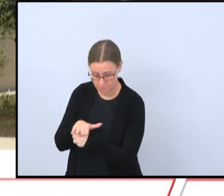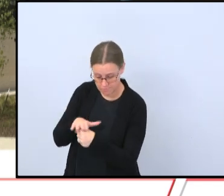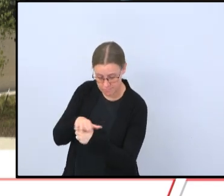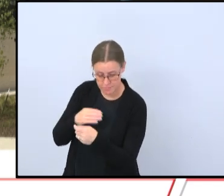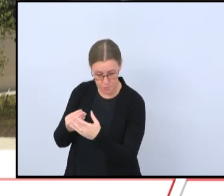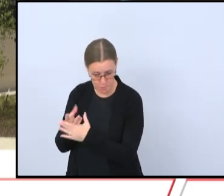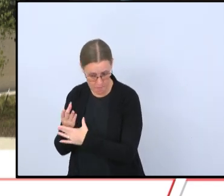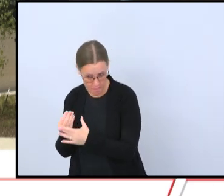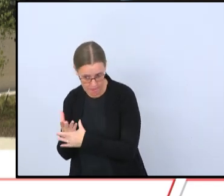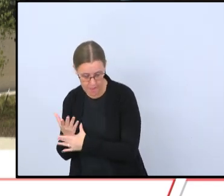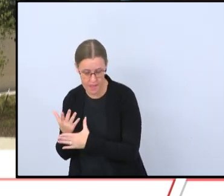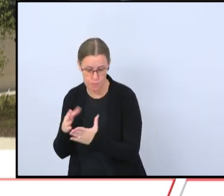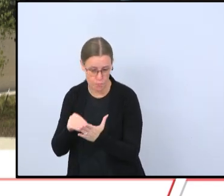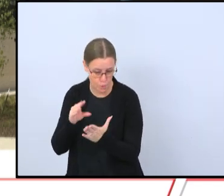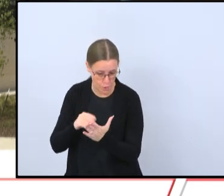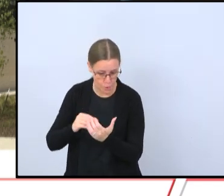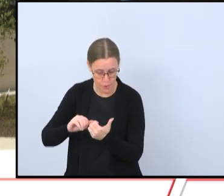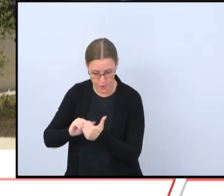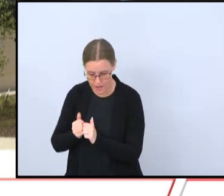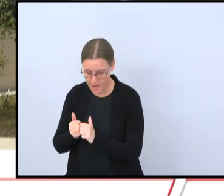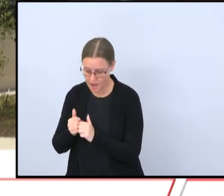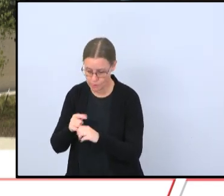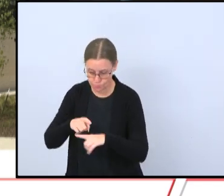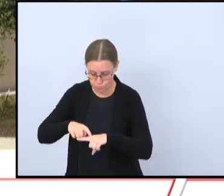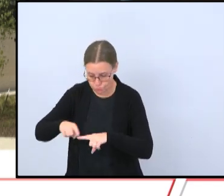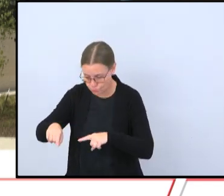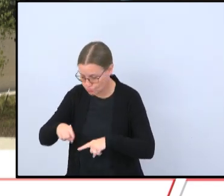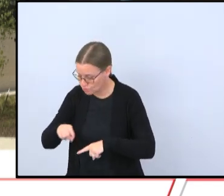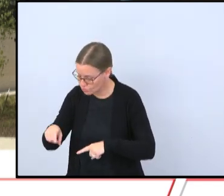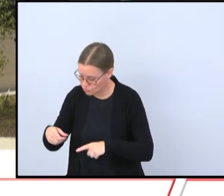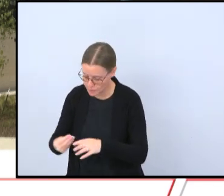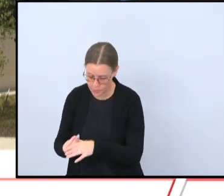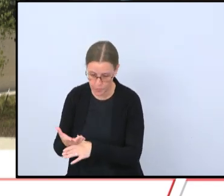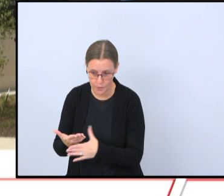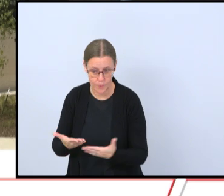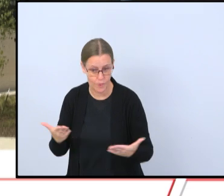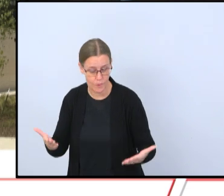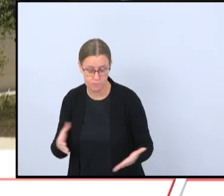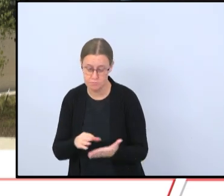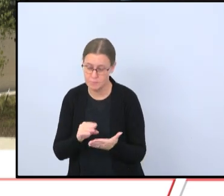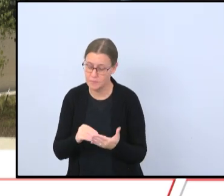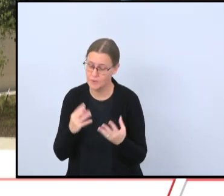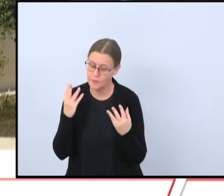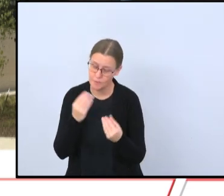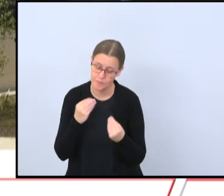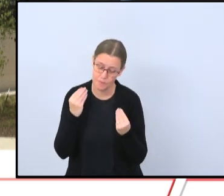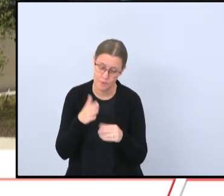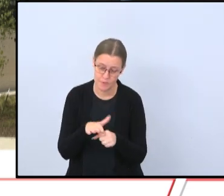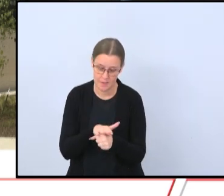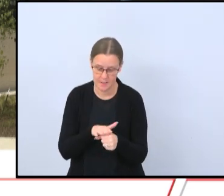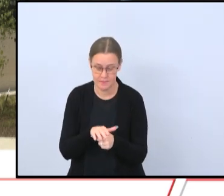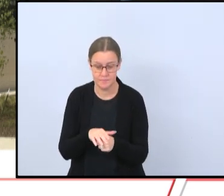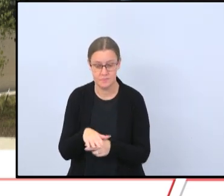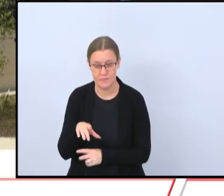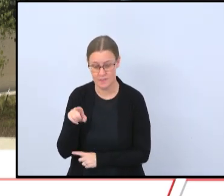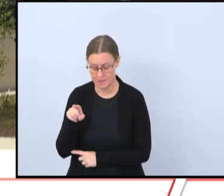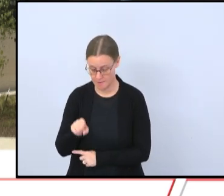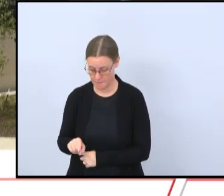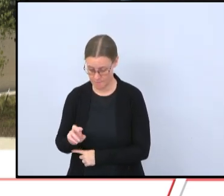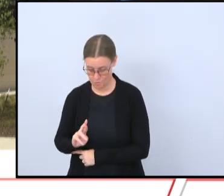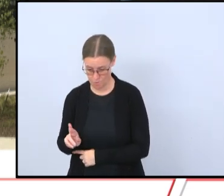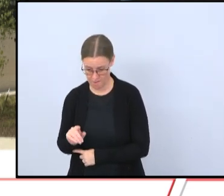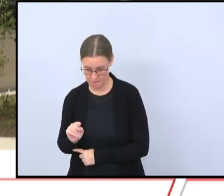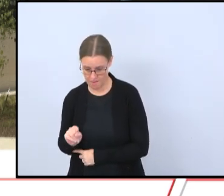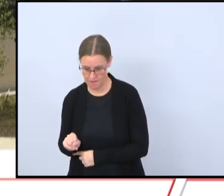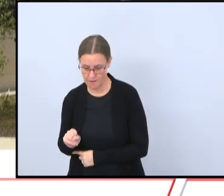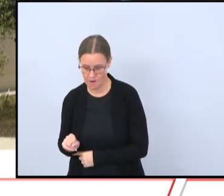can learn how to garden and learning all sorts of different things through this beautiful space. Out back here on the bottom right image